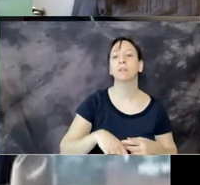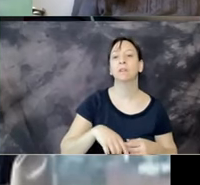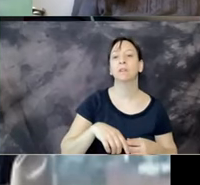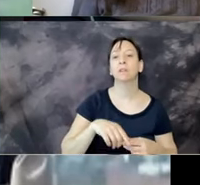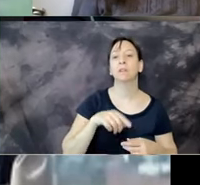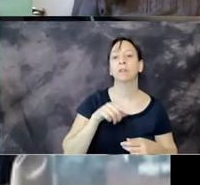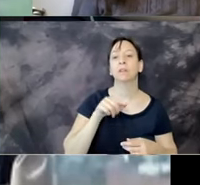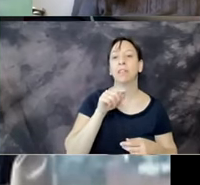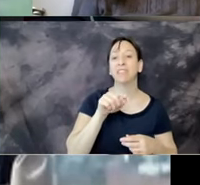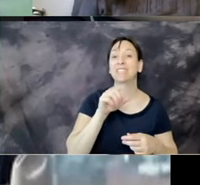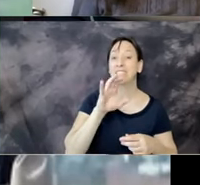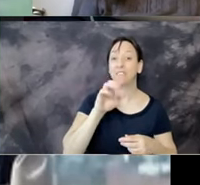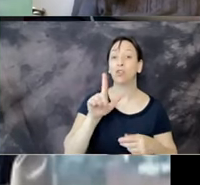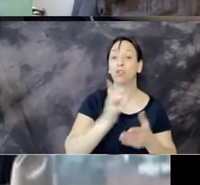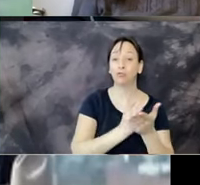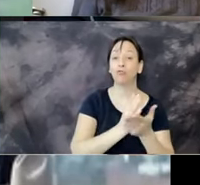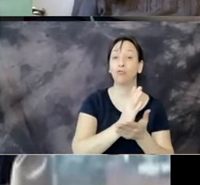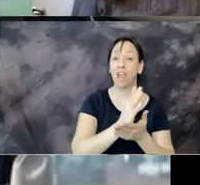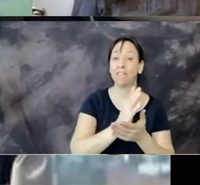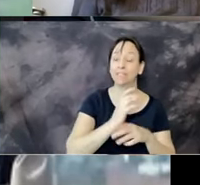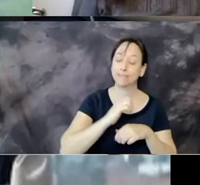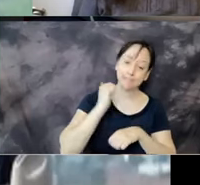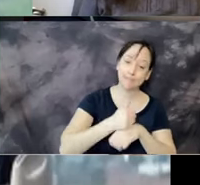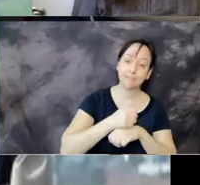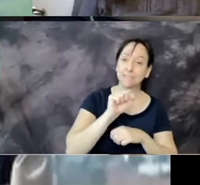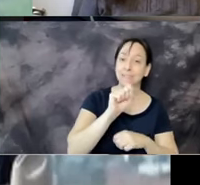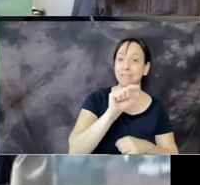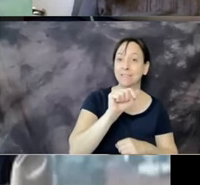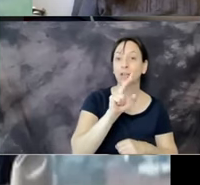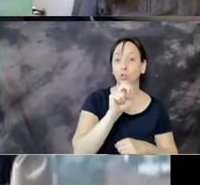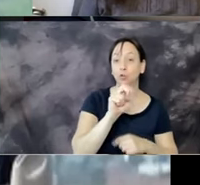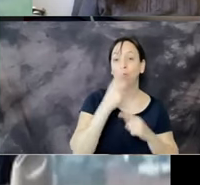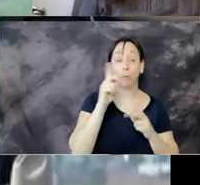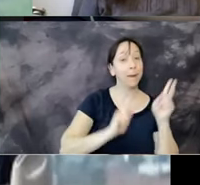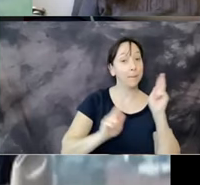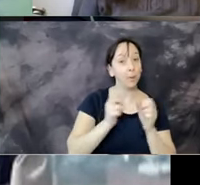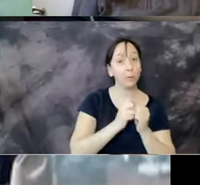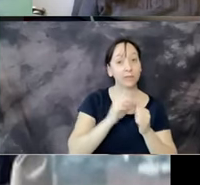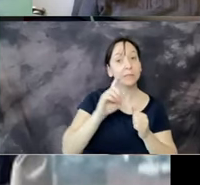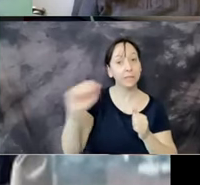Civil Rights Statute for People with Disabilities.